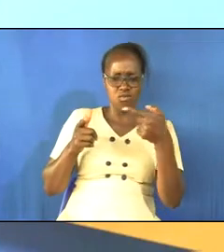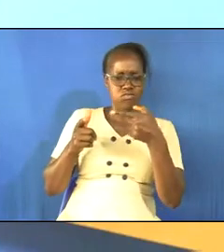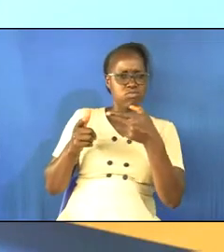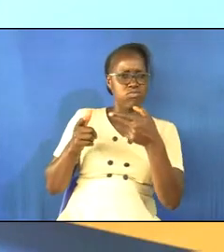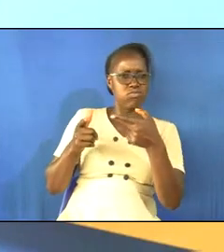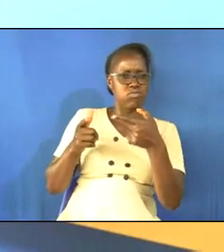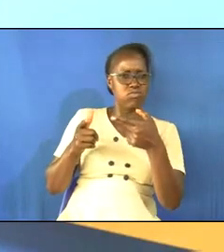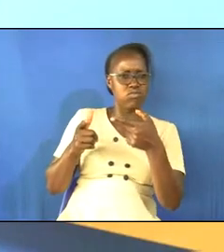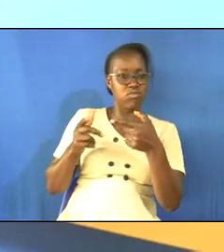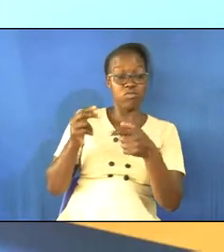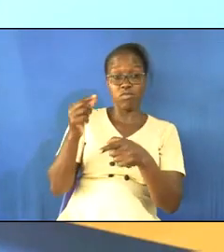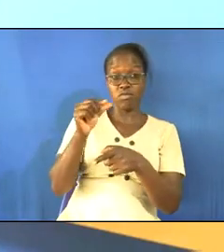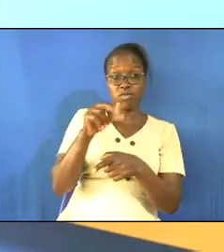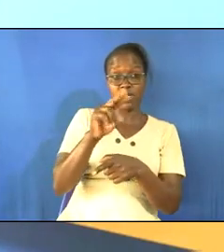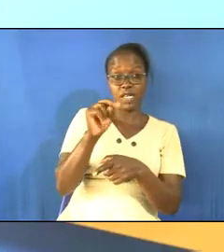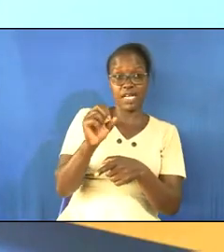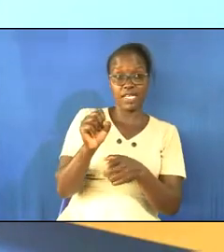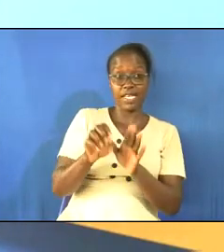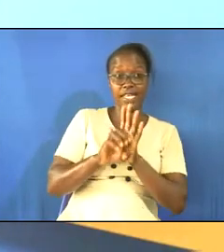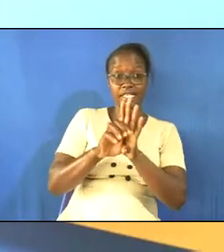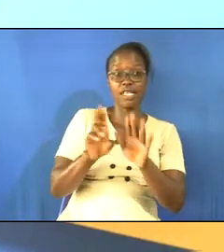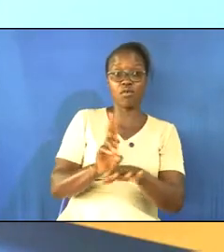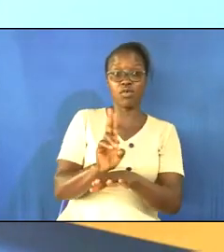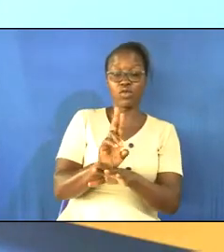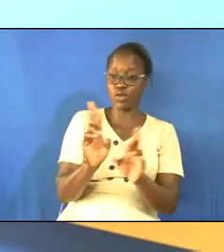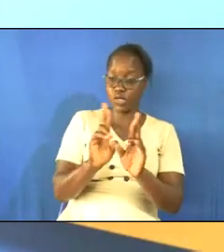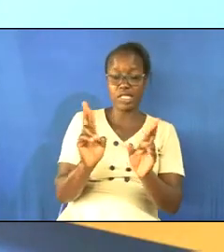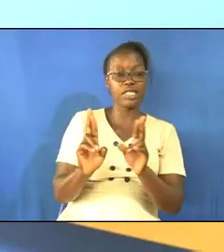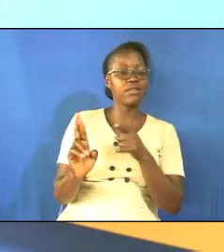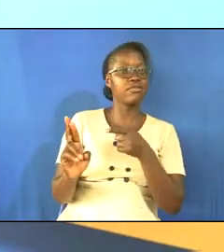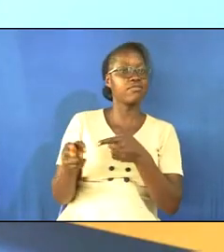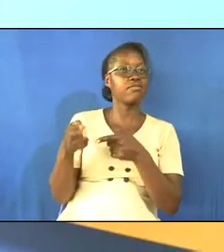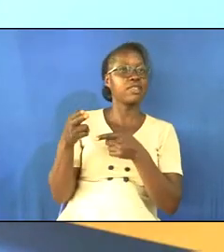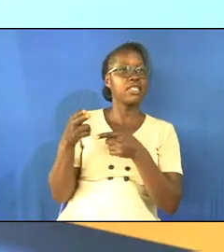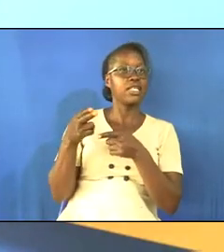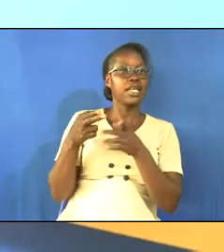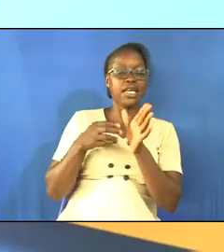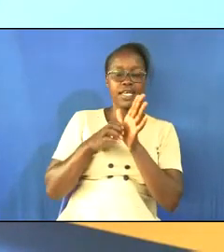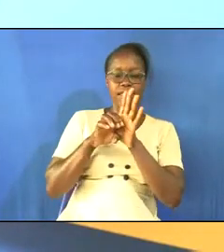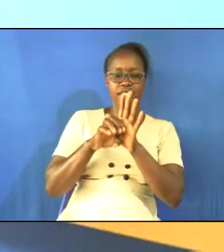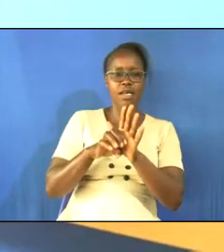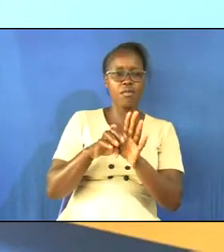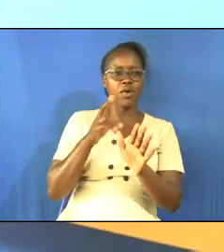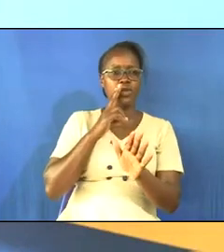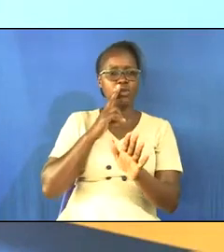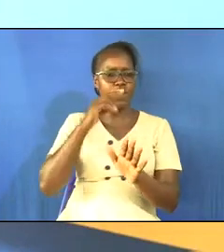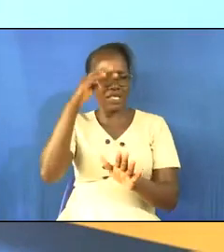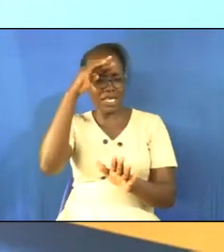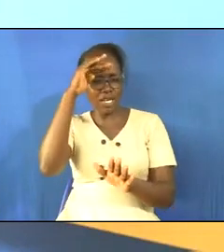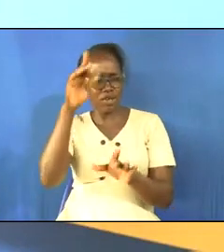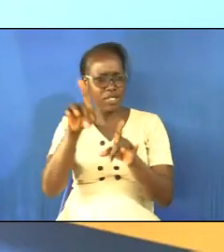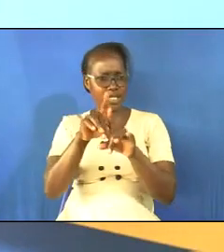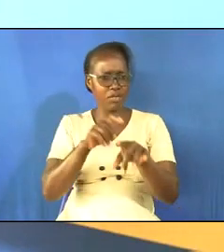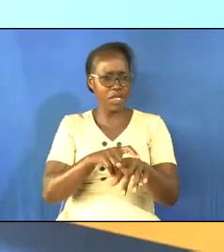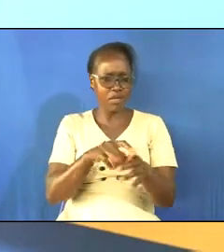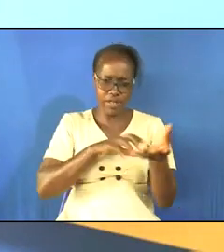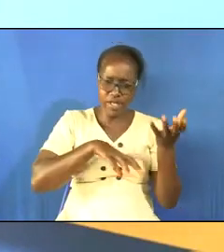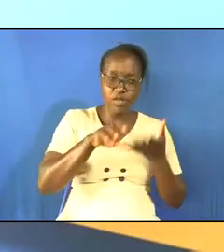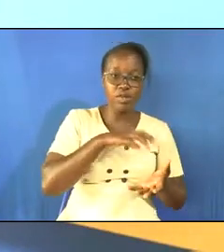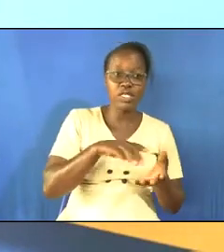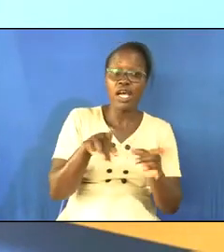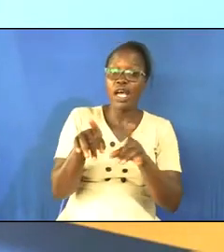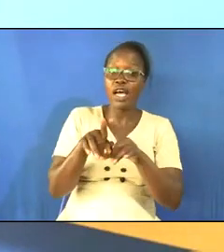you to pull the trigger are your environmental influences. For example, smoking and taking of alcohol, and now